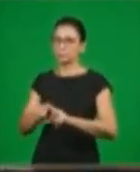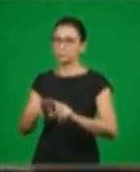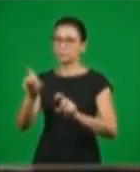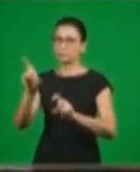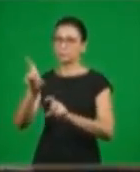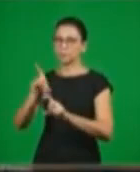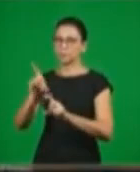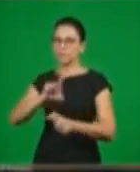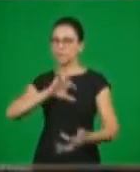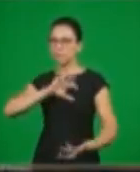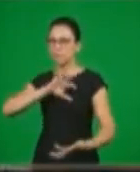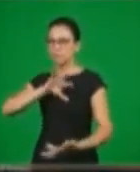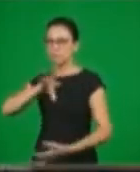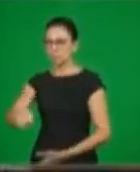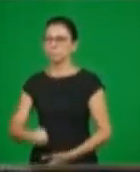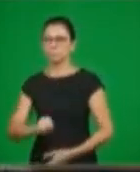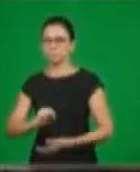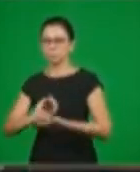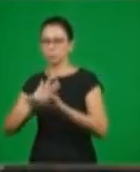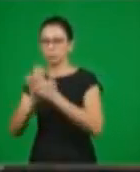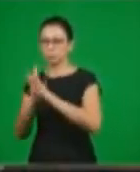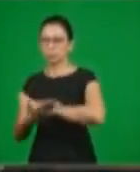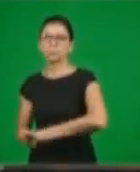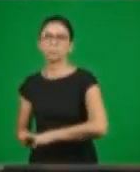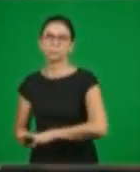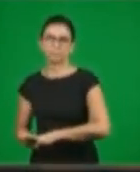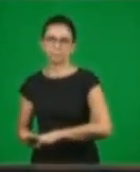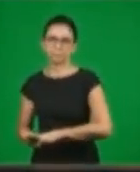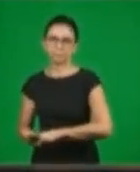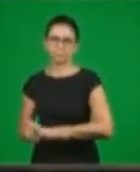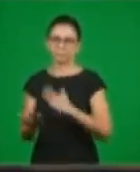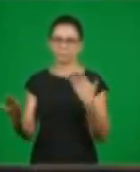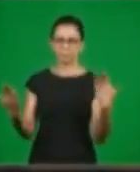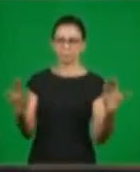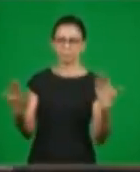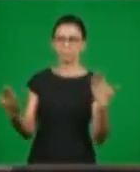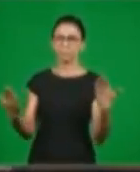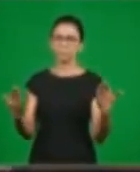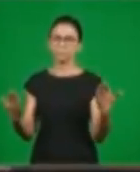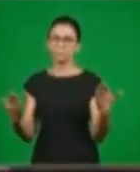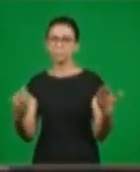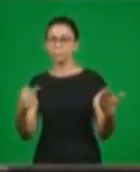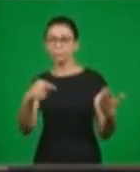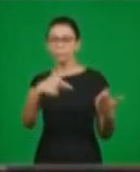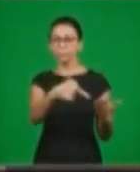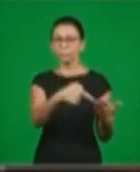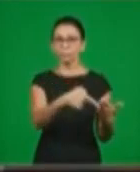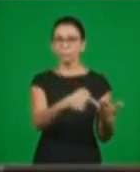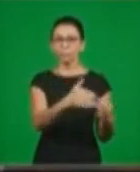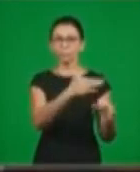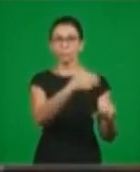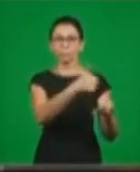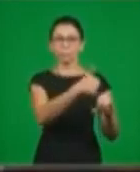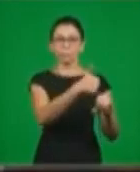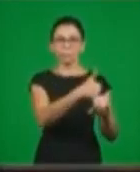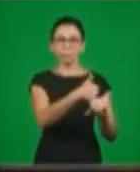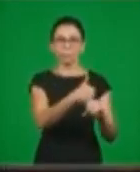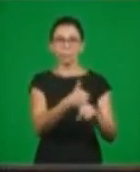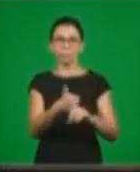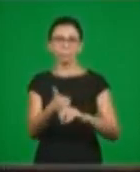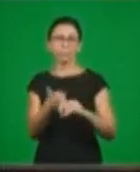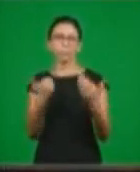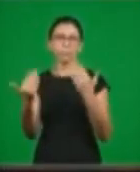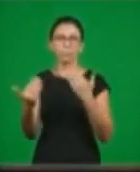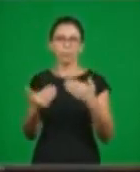That's the situation. There's a Christianity that opened up the walls, that put fire, it